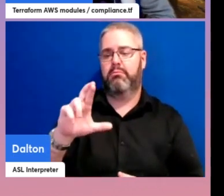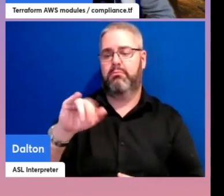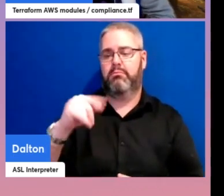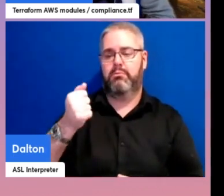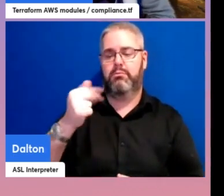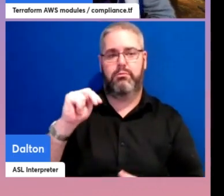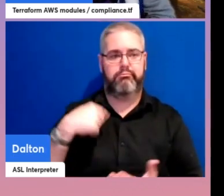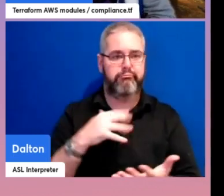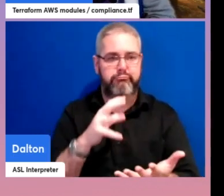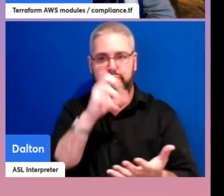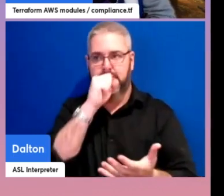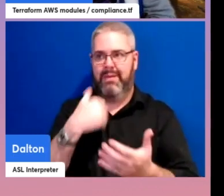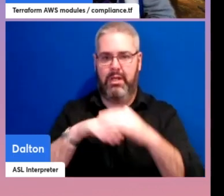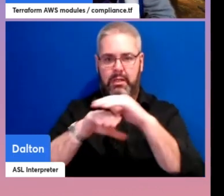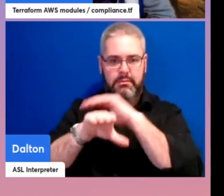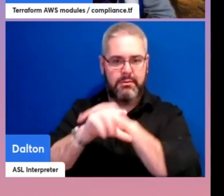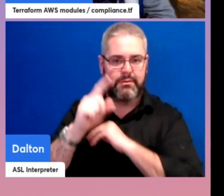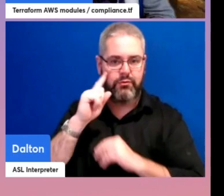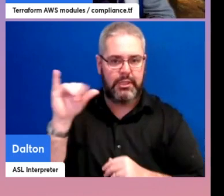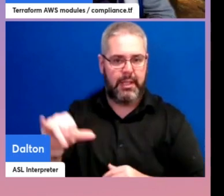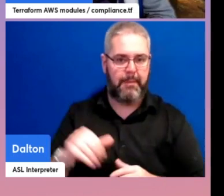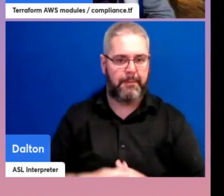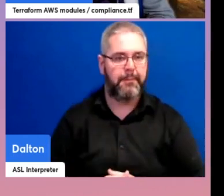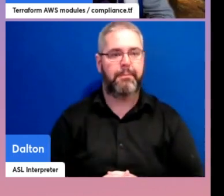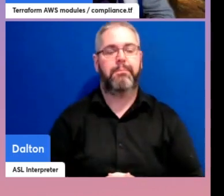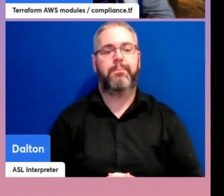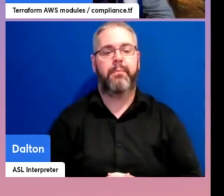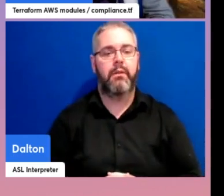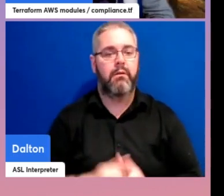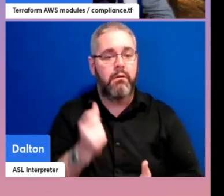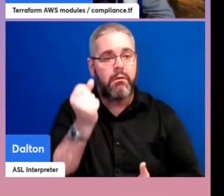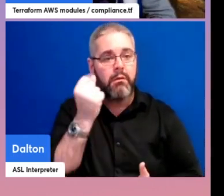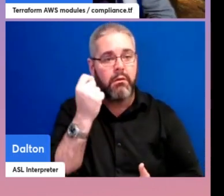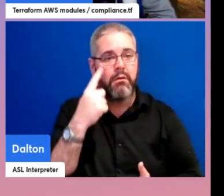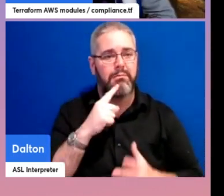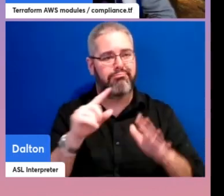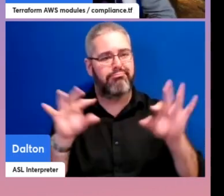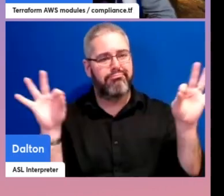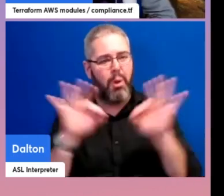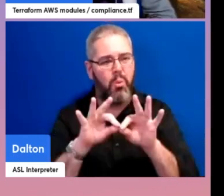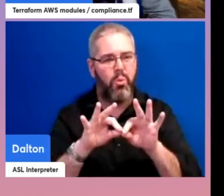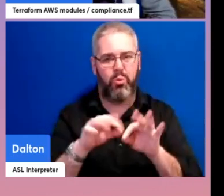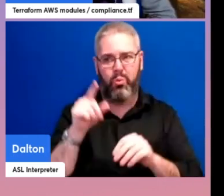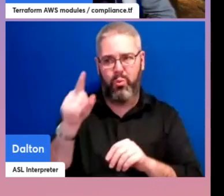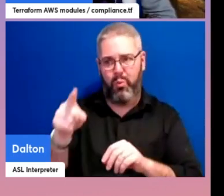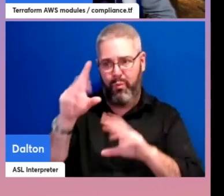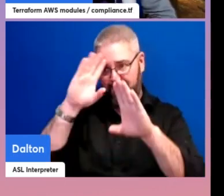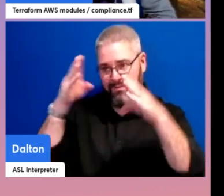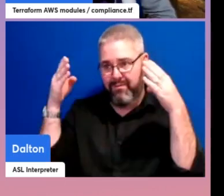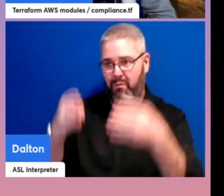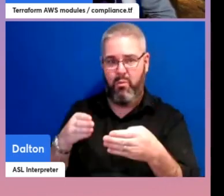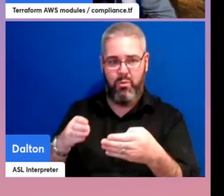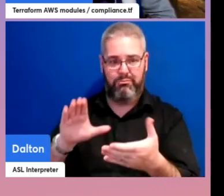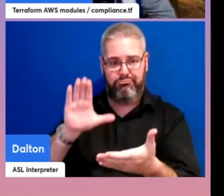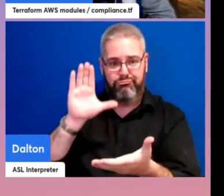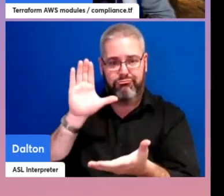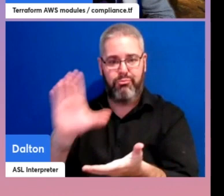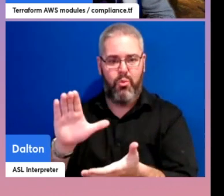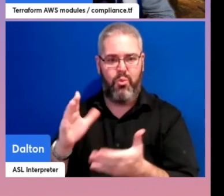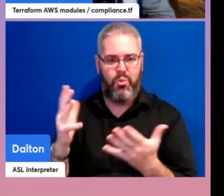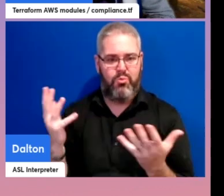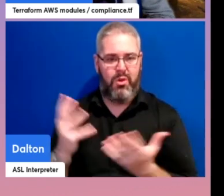extremely important to understand that you should be focusing on just side which